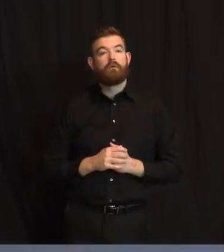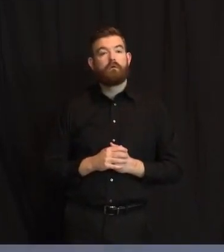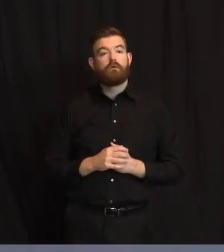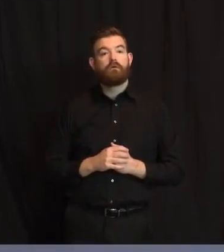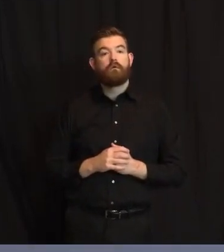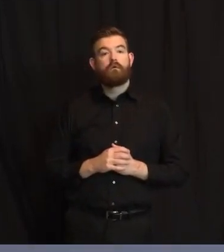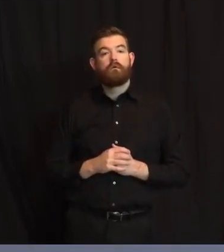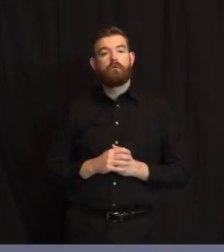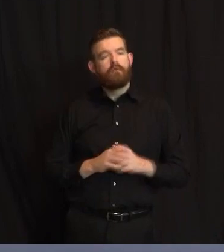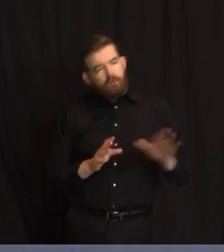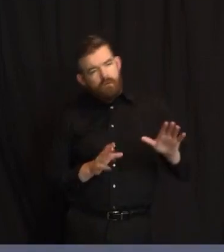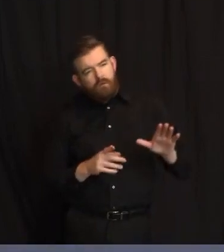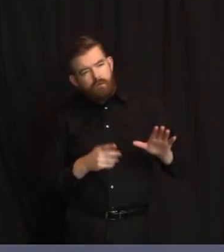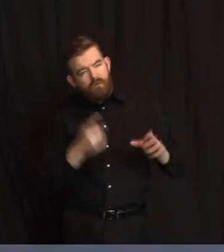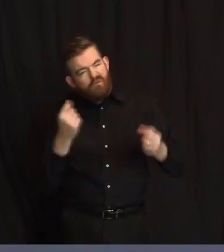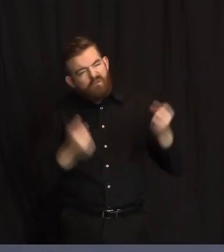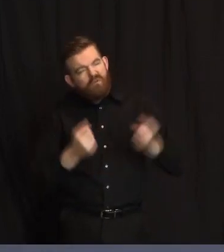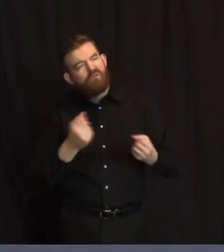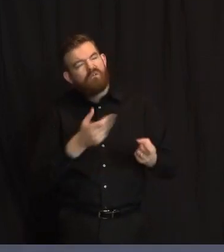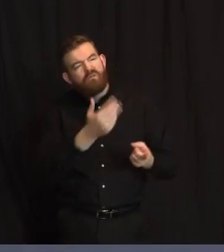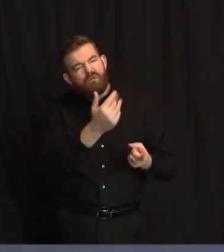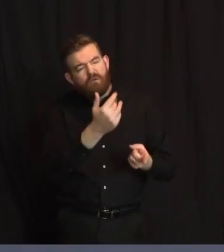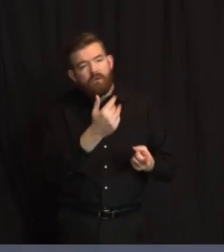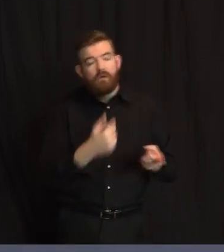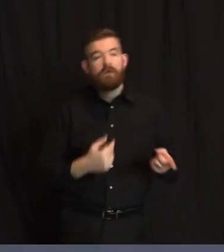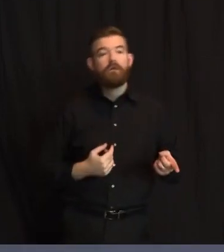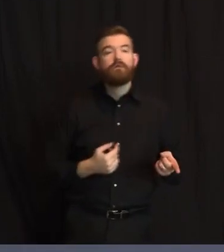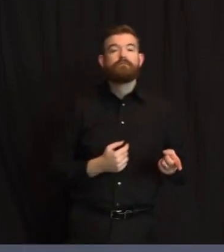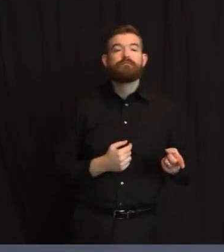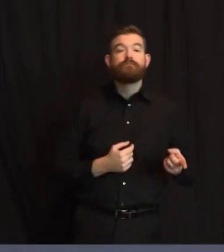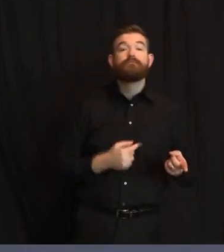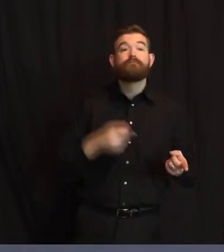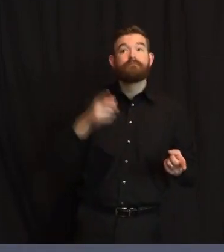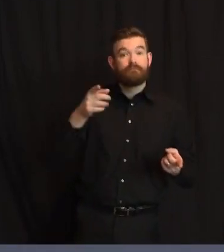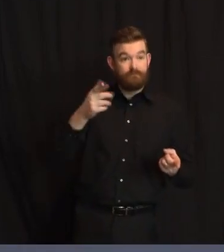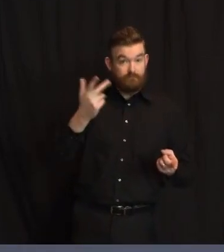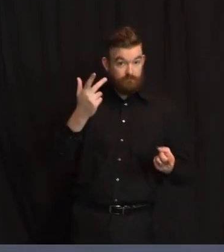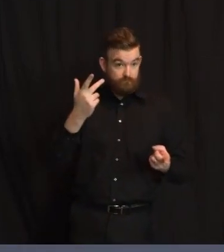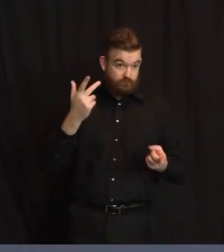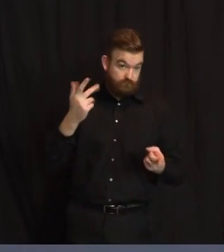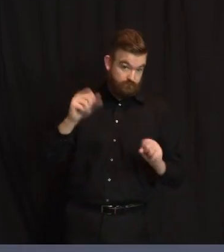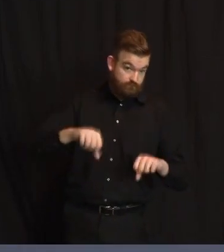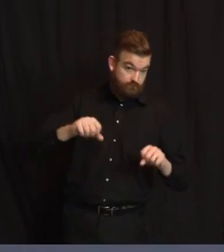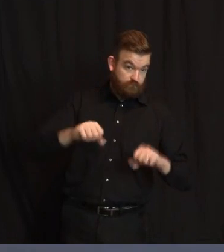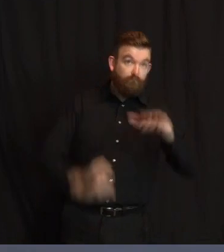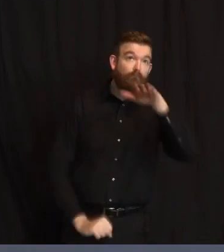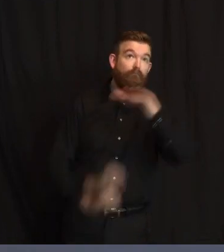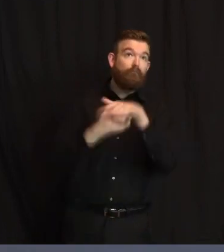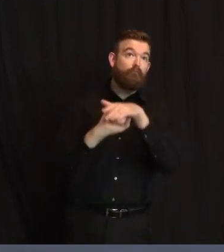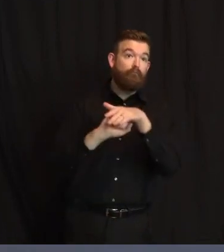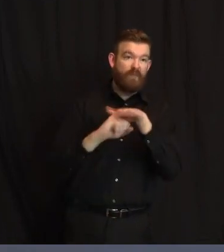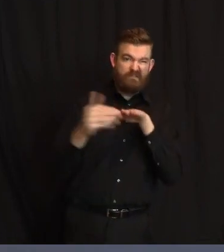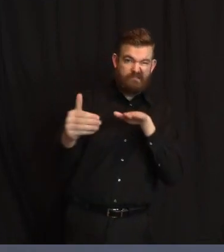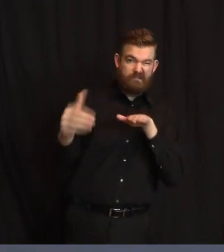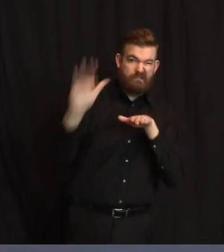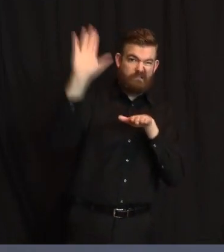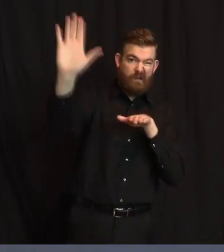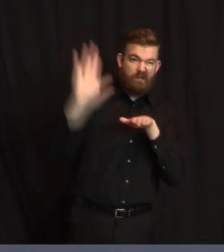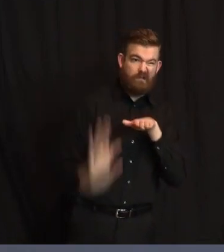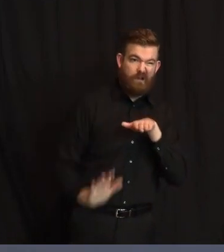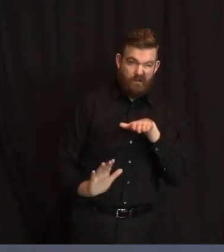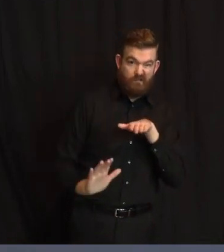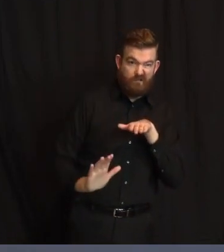as Sunday. Is there any statewide process for preparing staff and vehicles for is there a surge